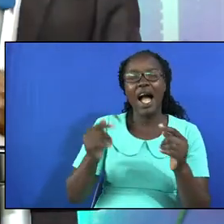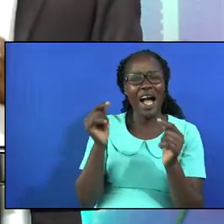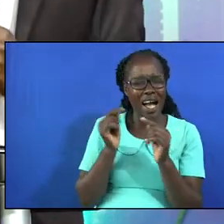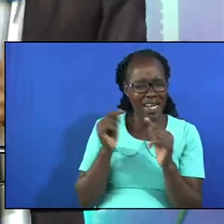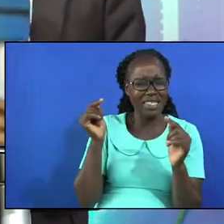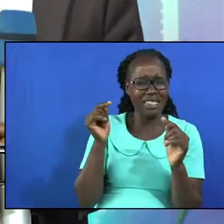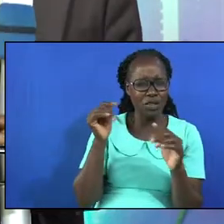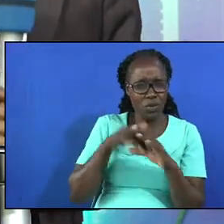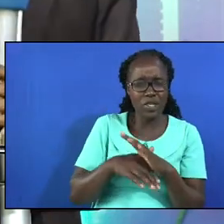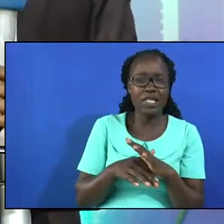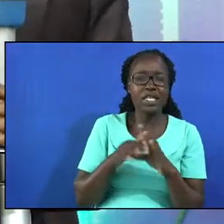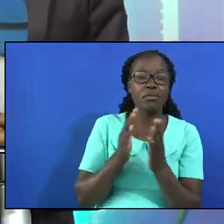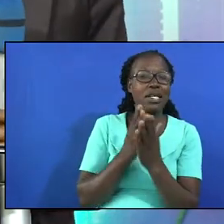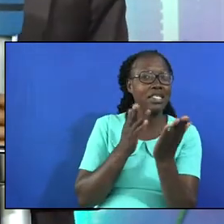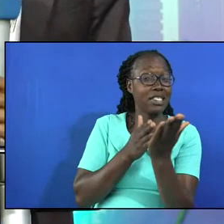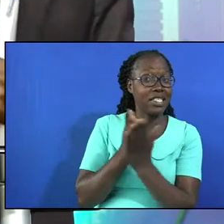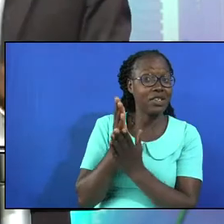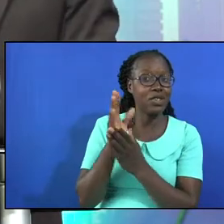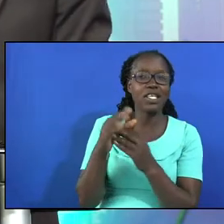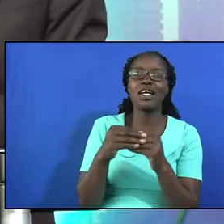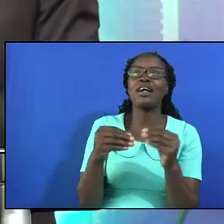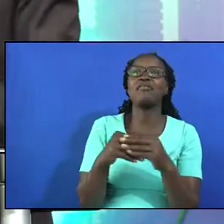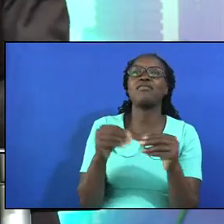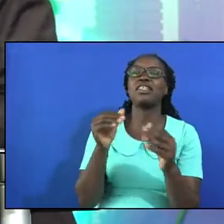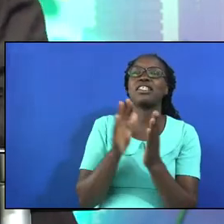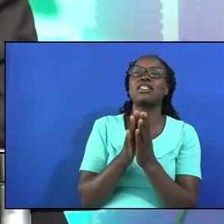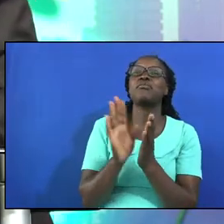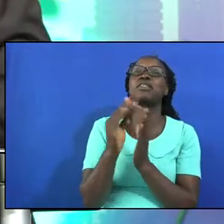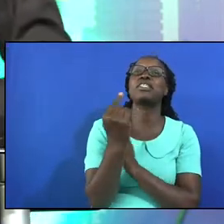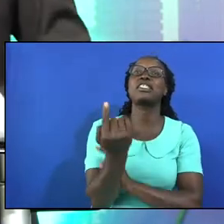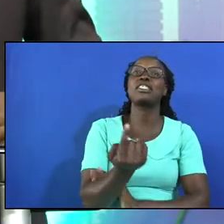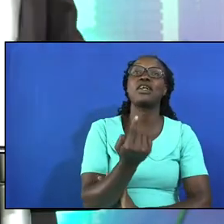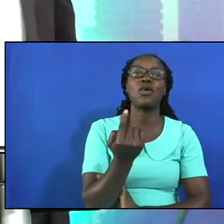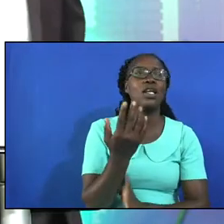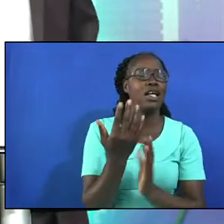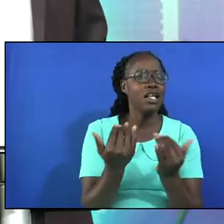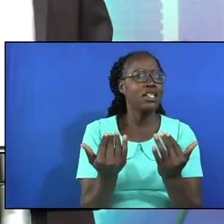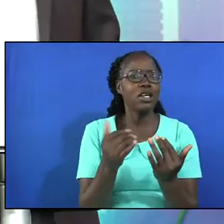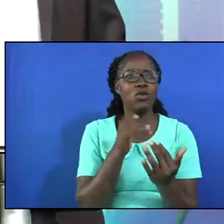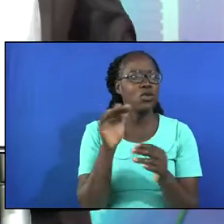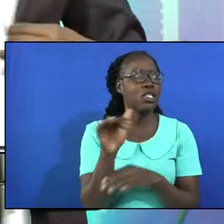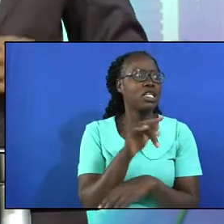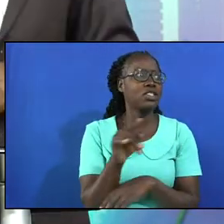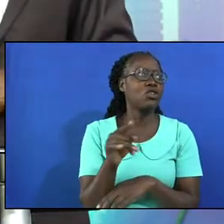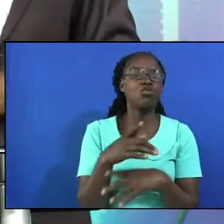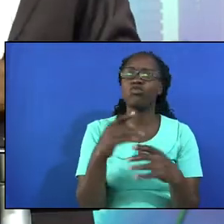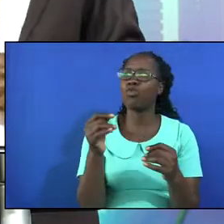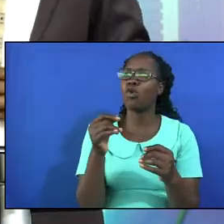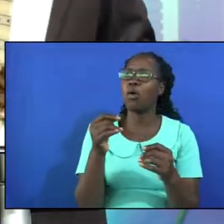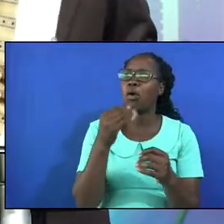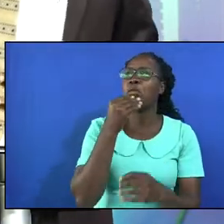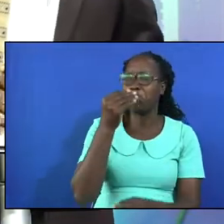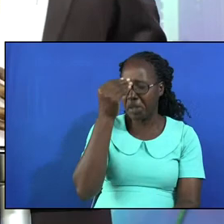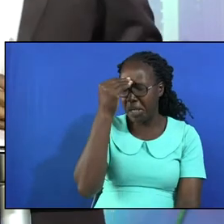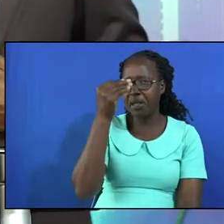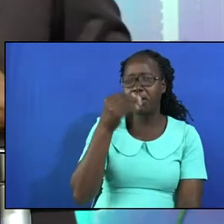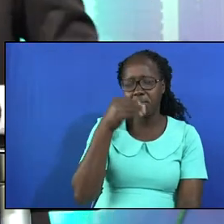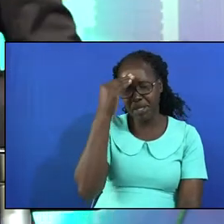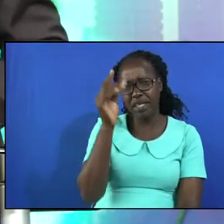within, but genuine comfort in being single. Now, we are not asking you to go around